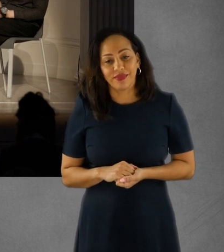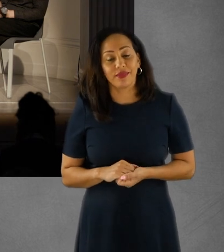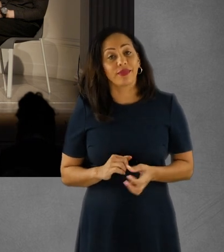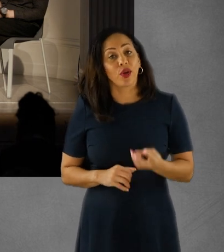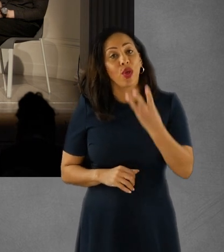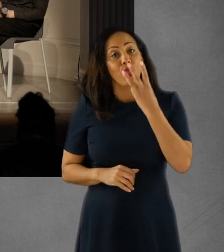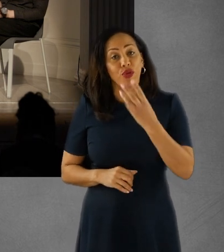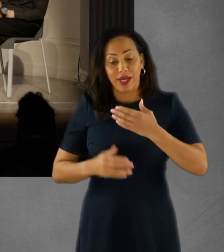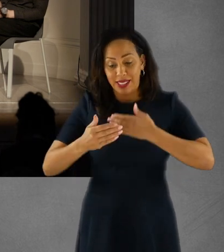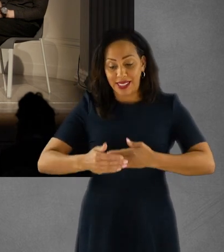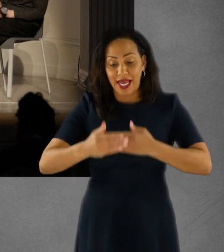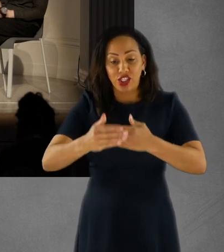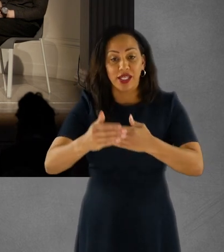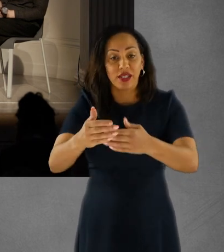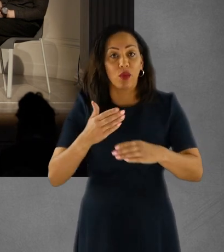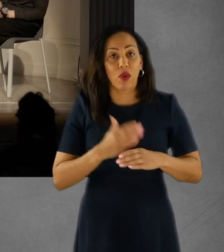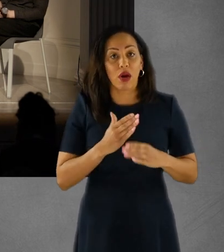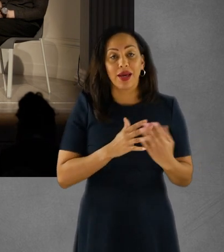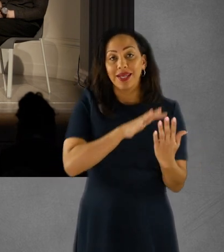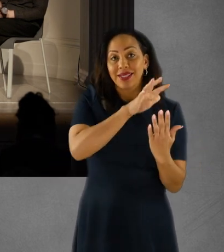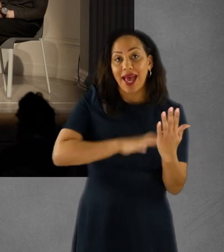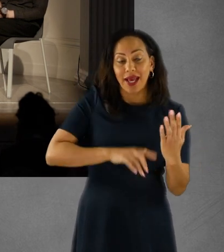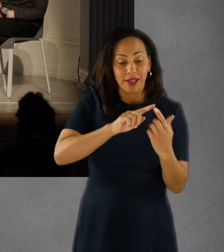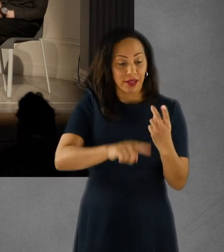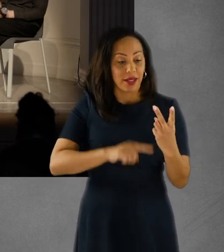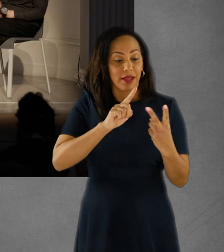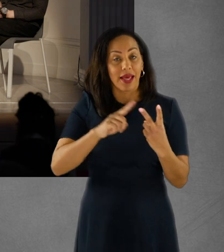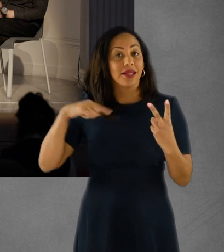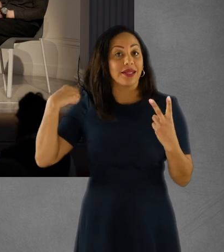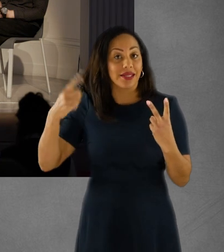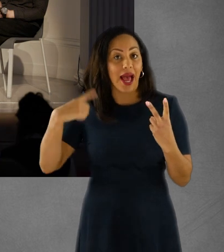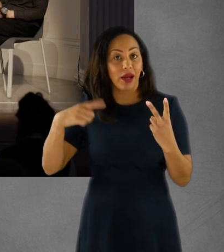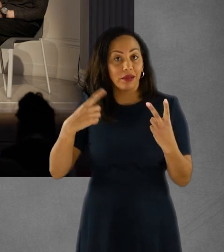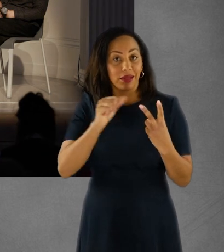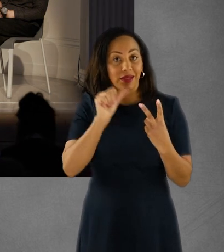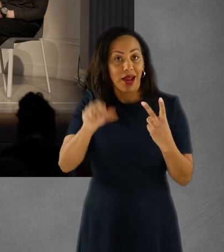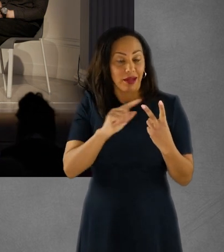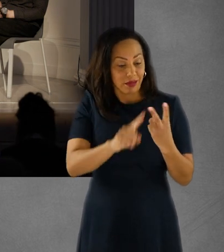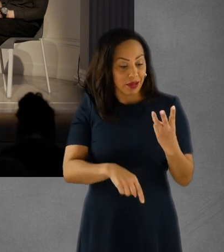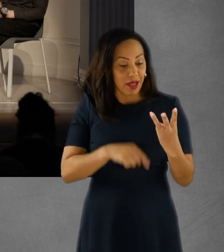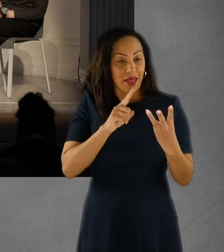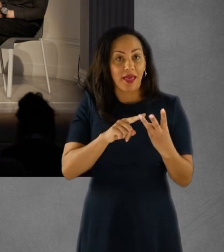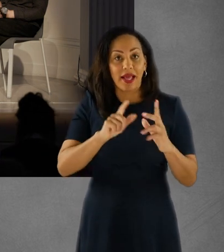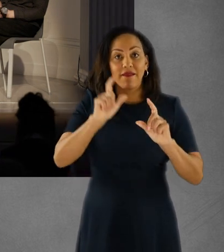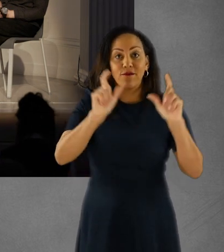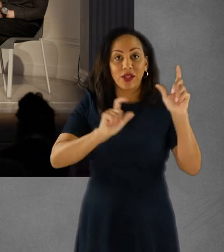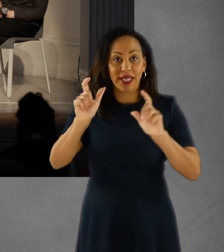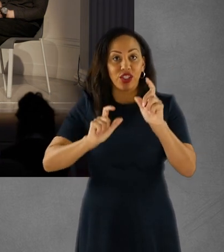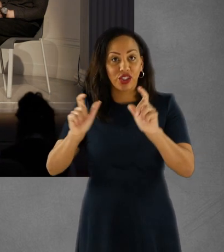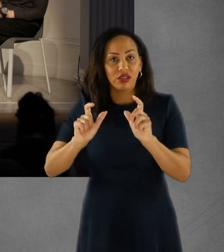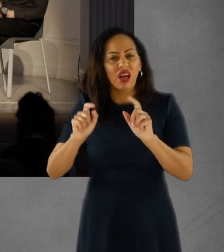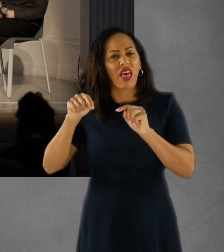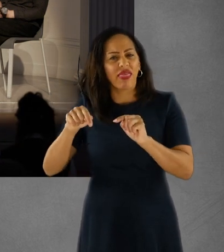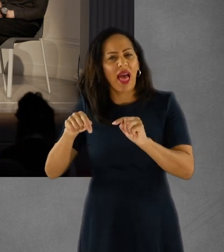three stages of the work were text, and then sound followed the text, and the footage followed the sound, mostly